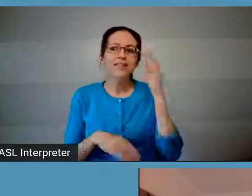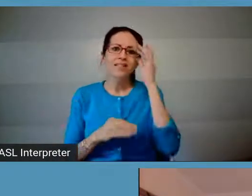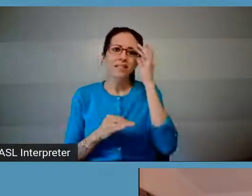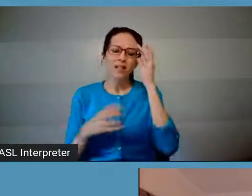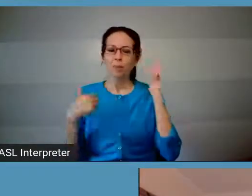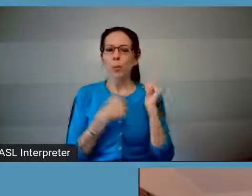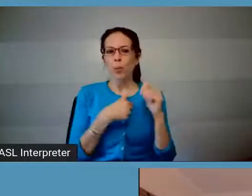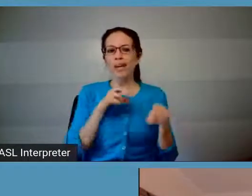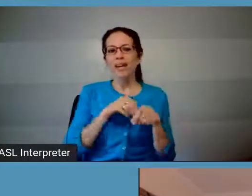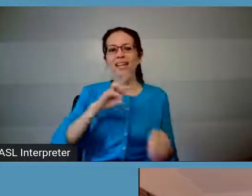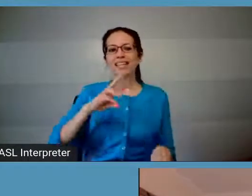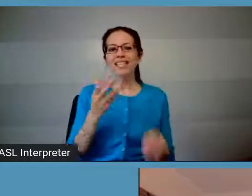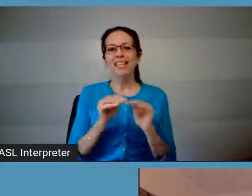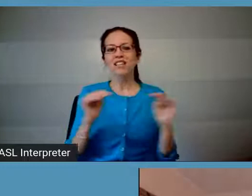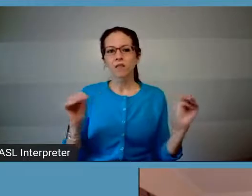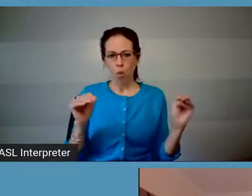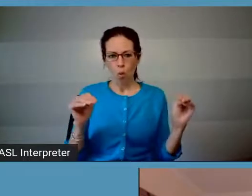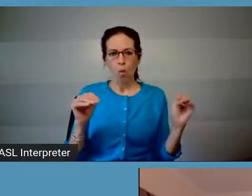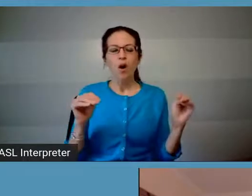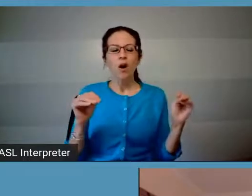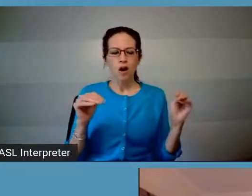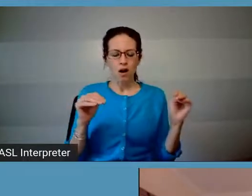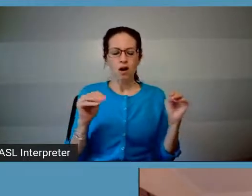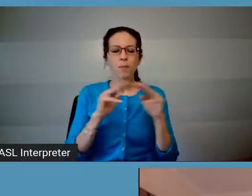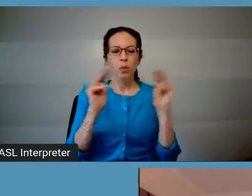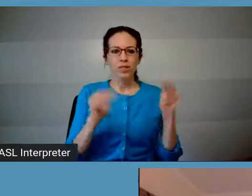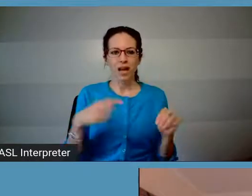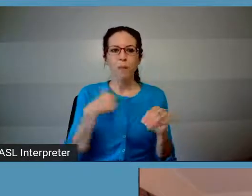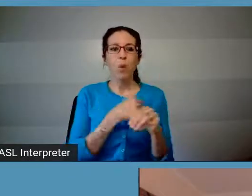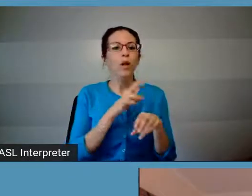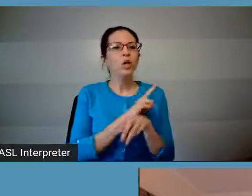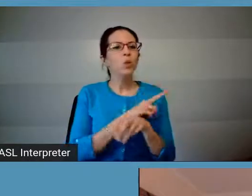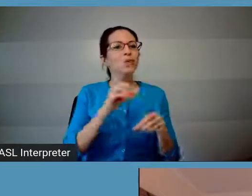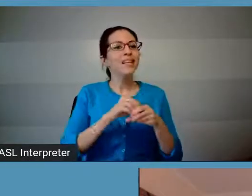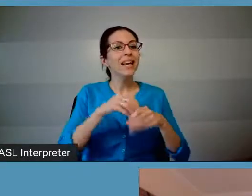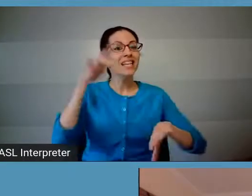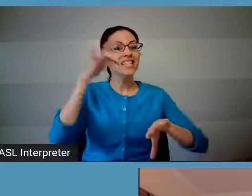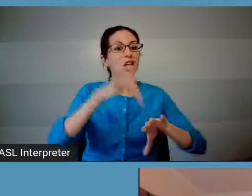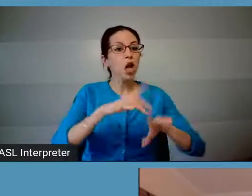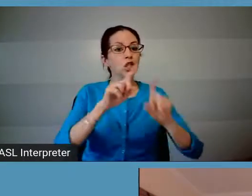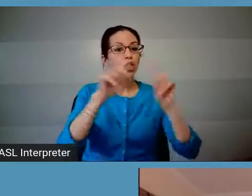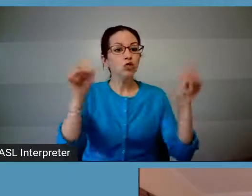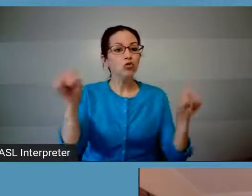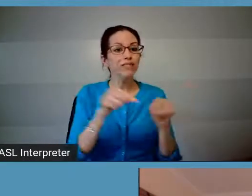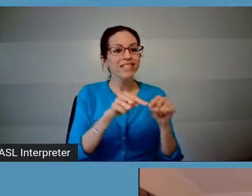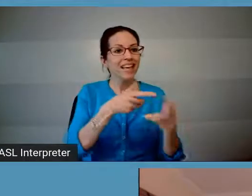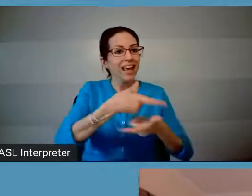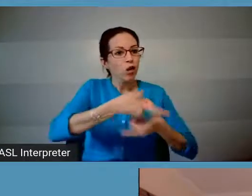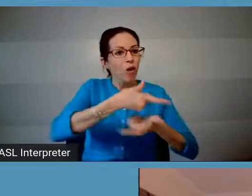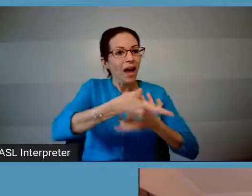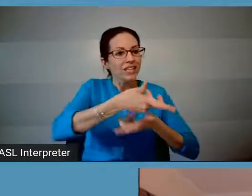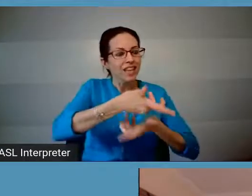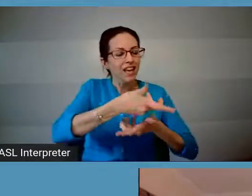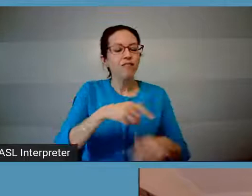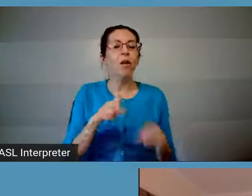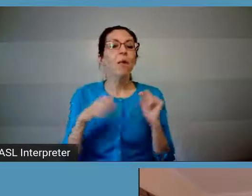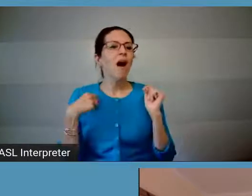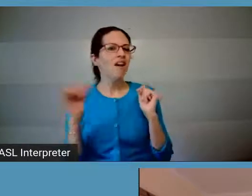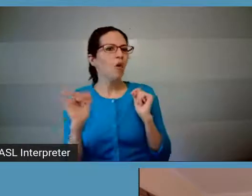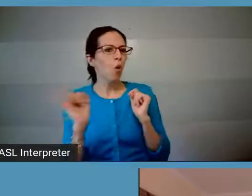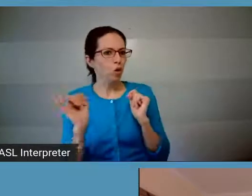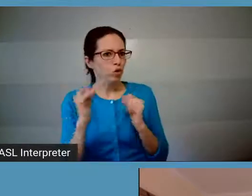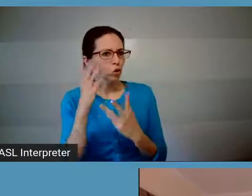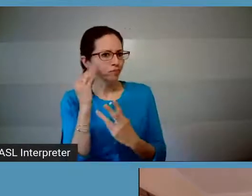Sixth Floor Museum used them in a touchscreen interactive at one point, but I've also been at museums where we use them